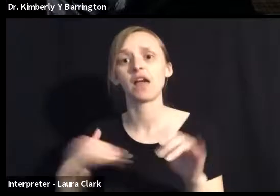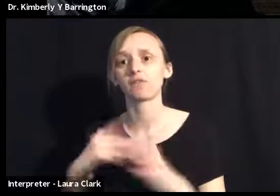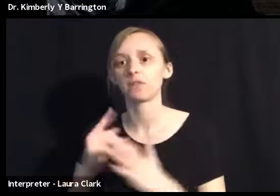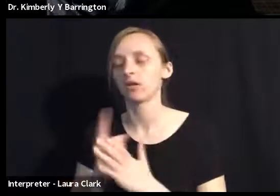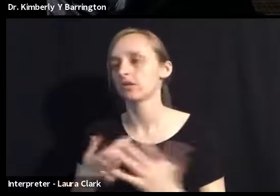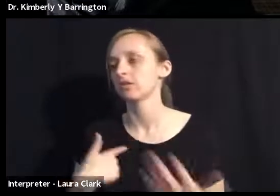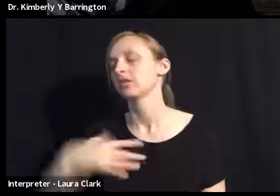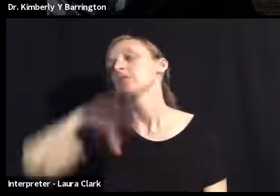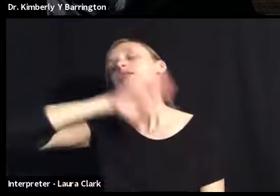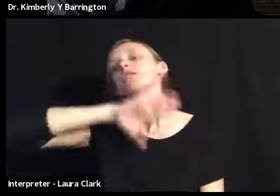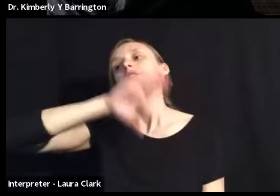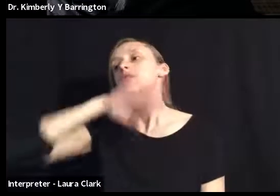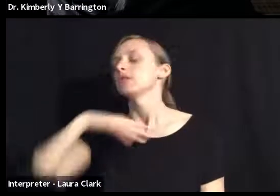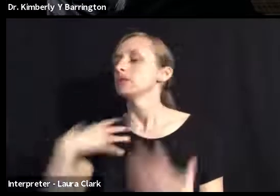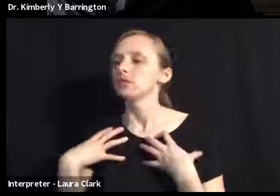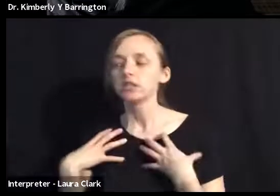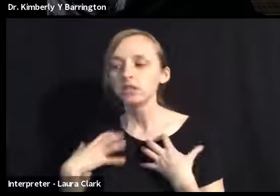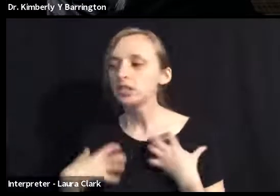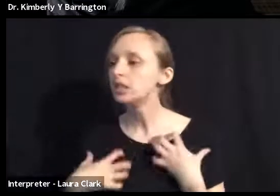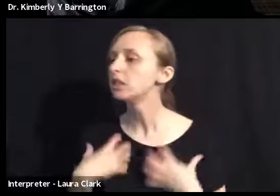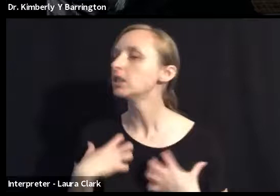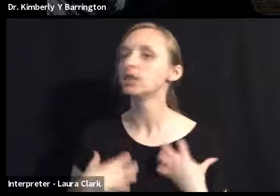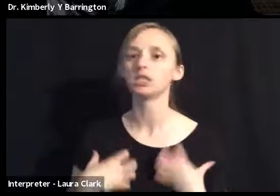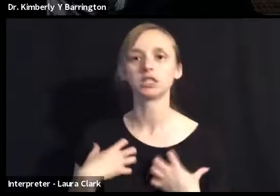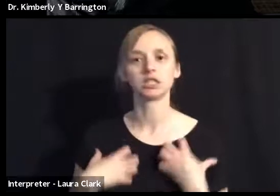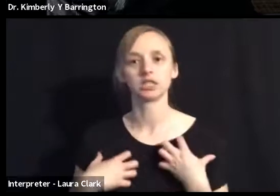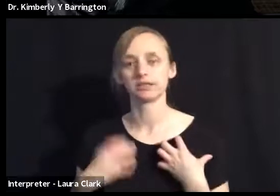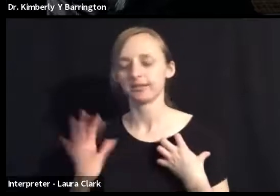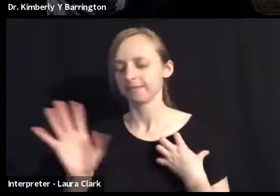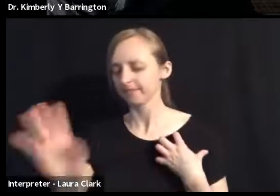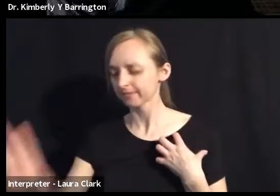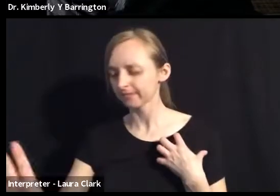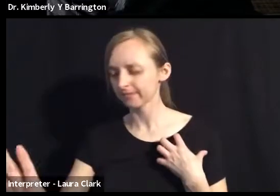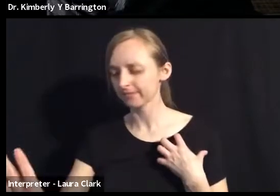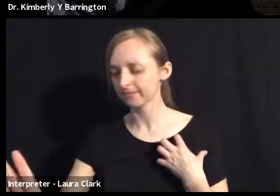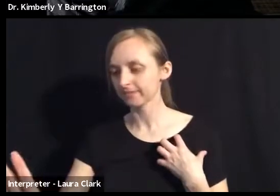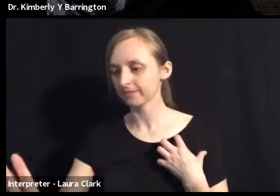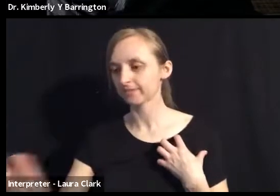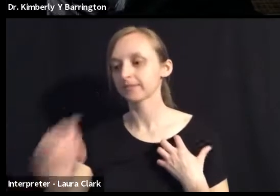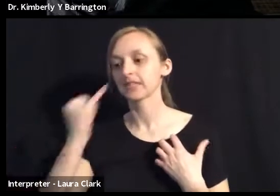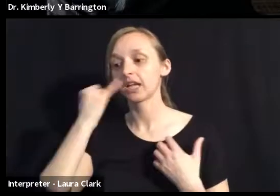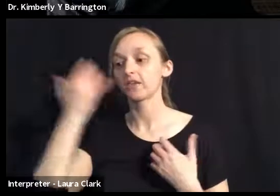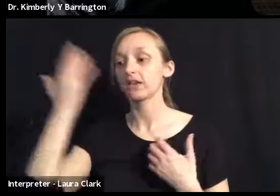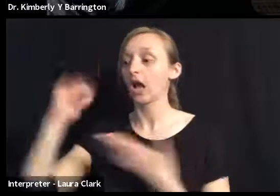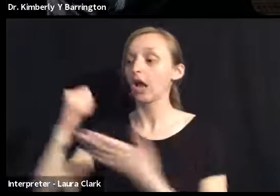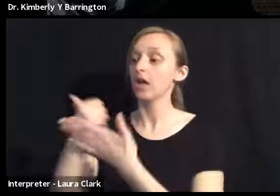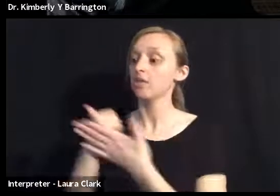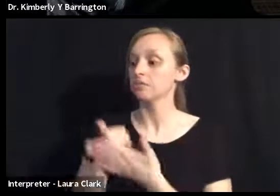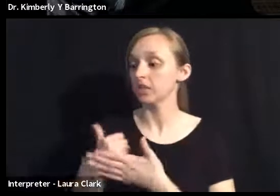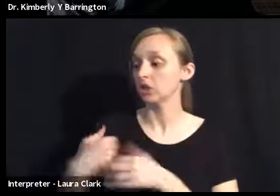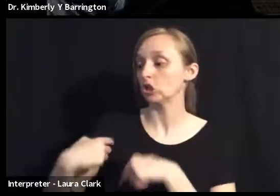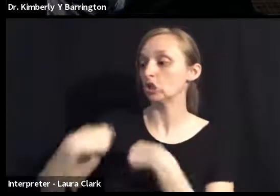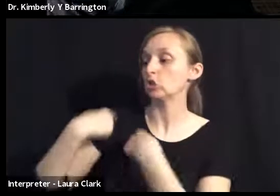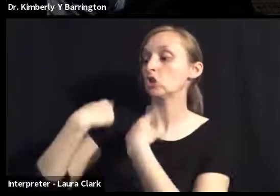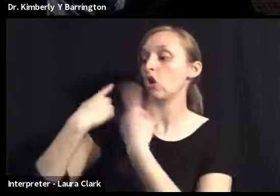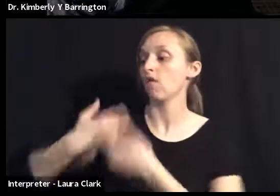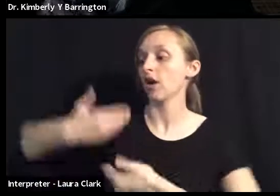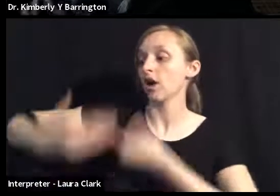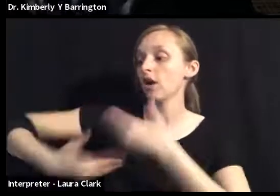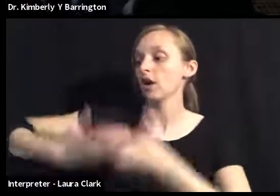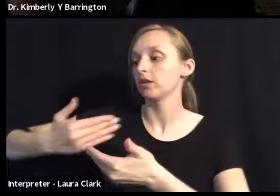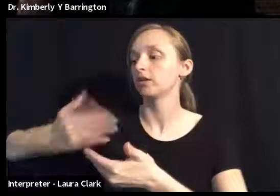that moment, I always tell myself, if he brought me this far, I know that he'll take me